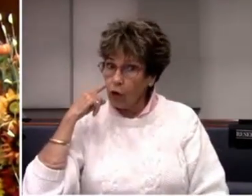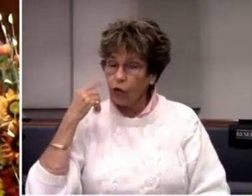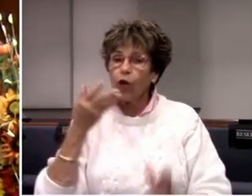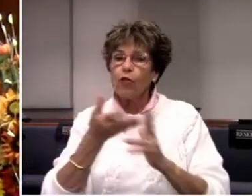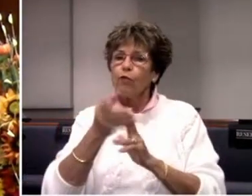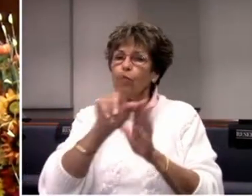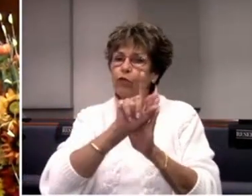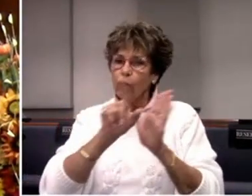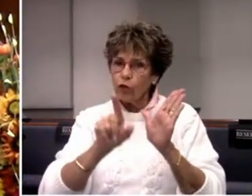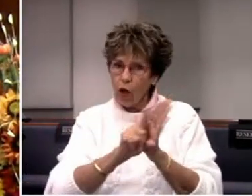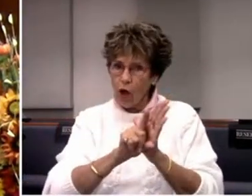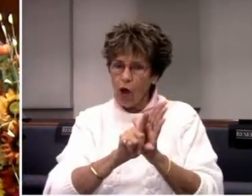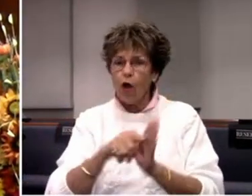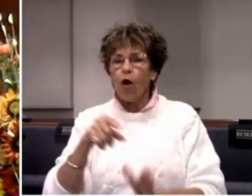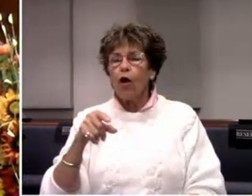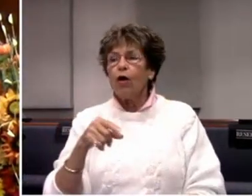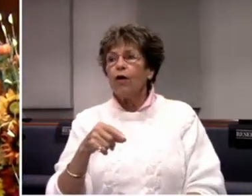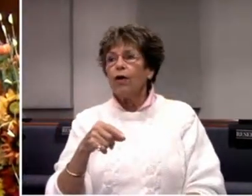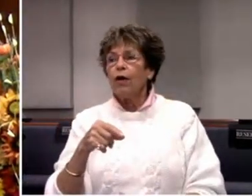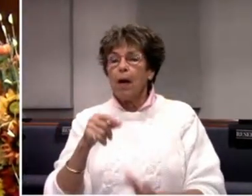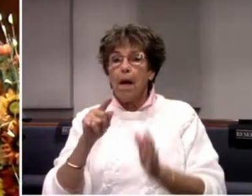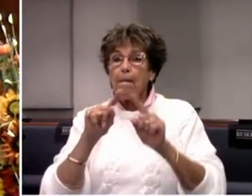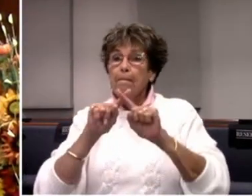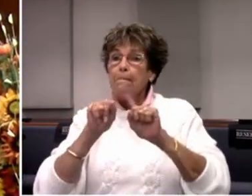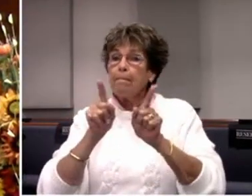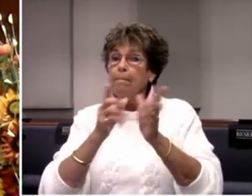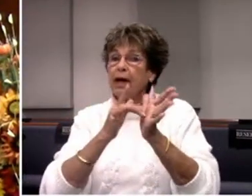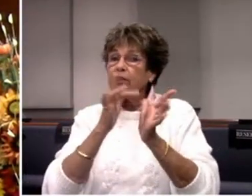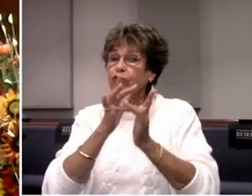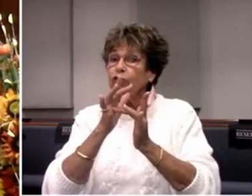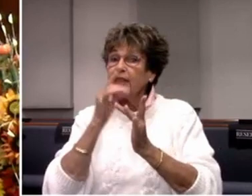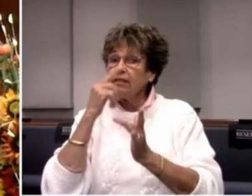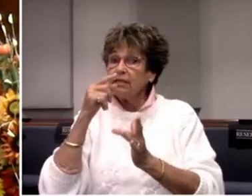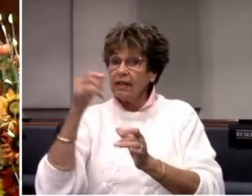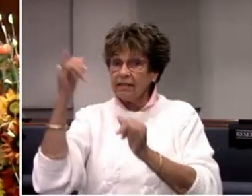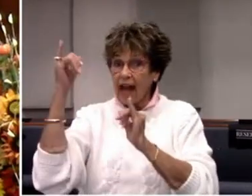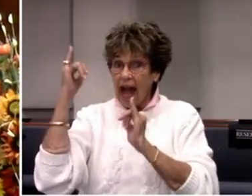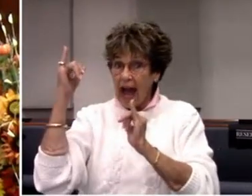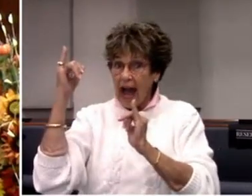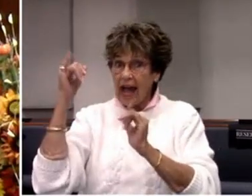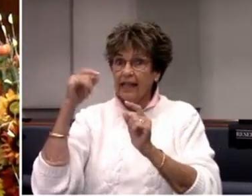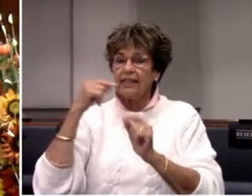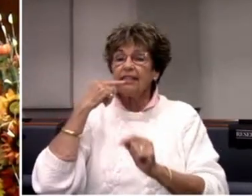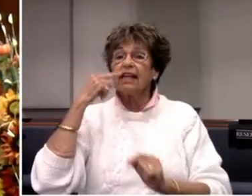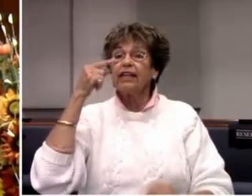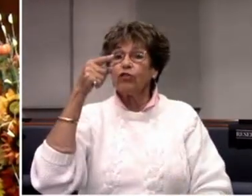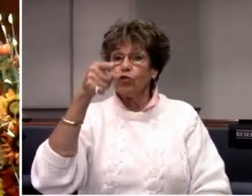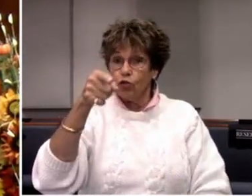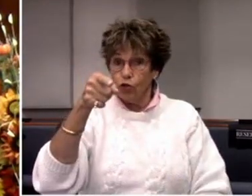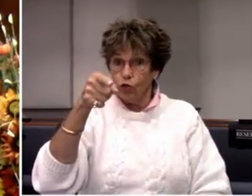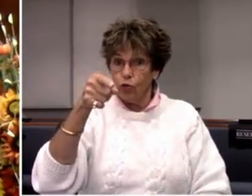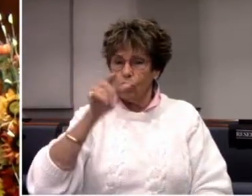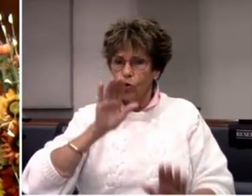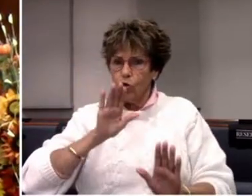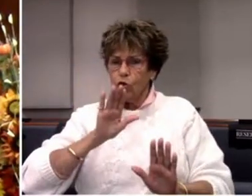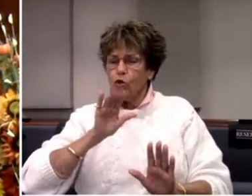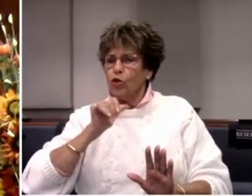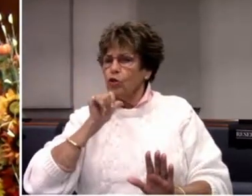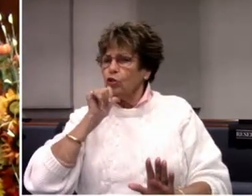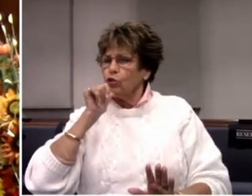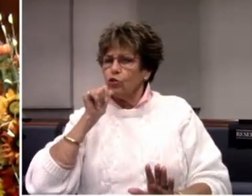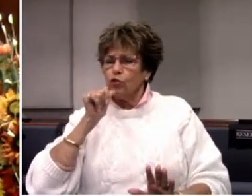law one thing, but Jesus says, "But I say unto you that ye resist not